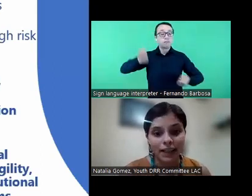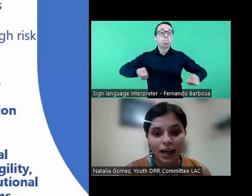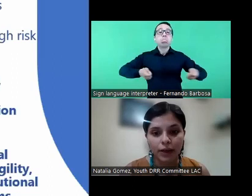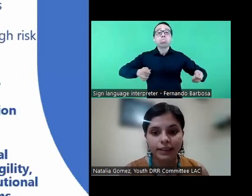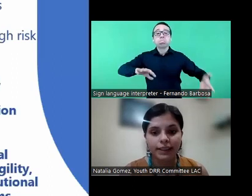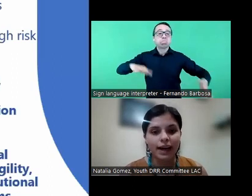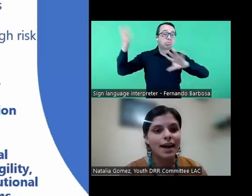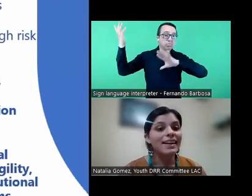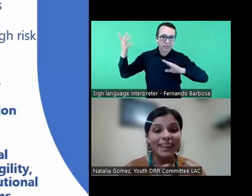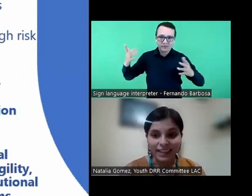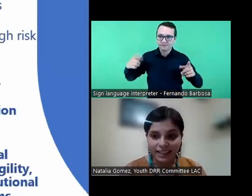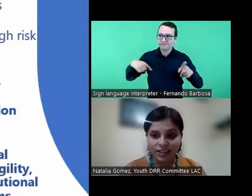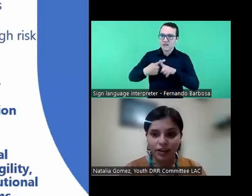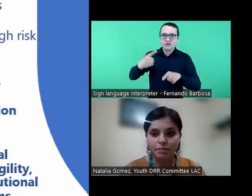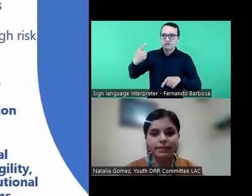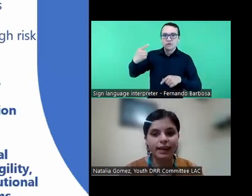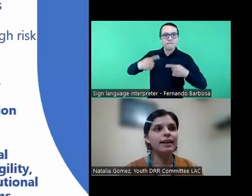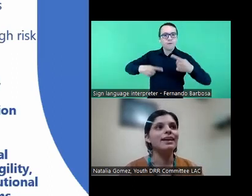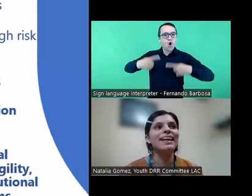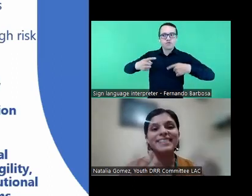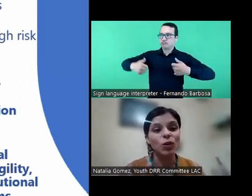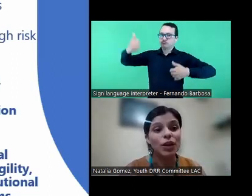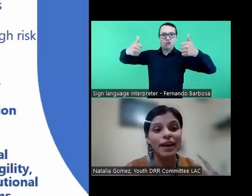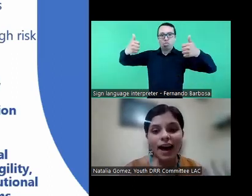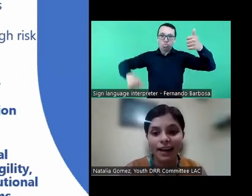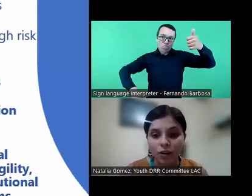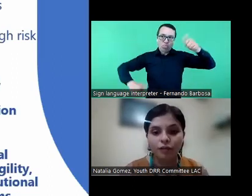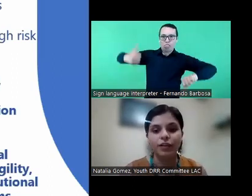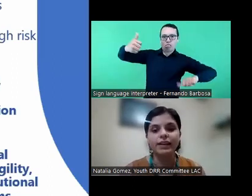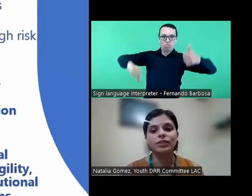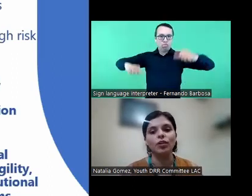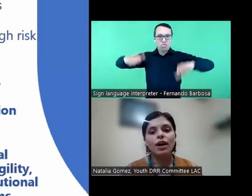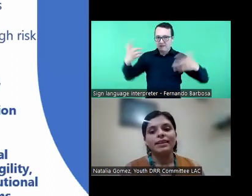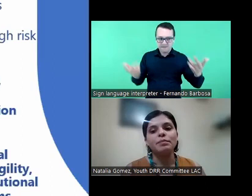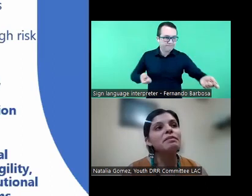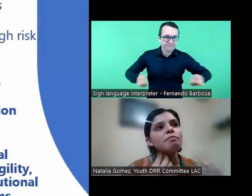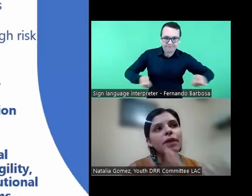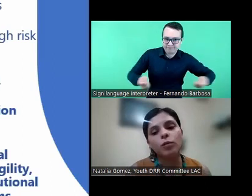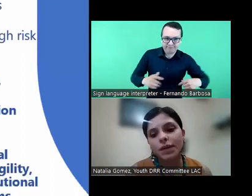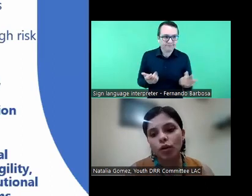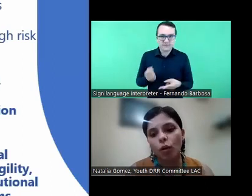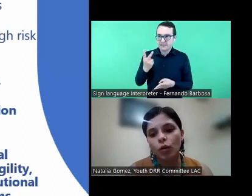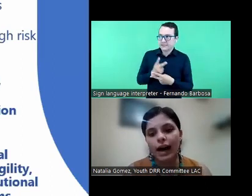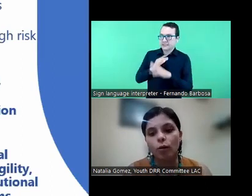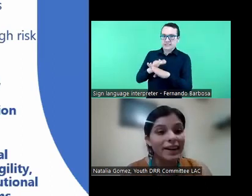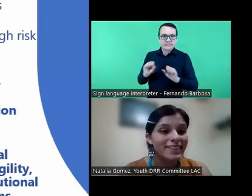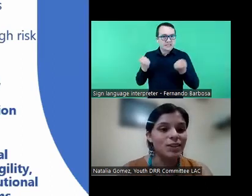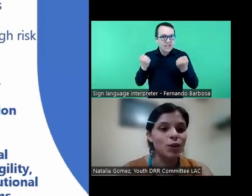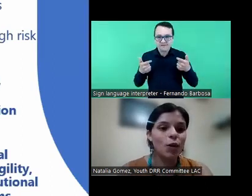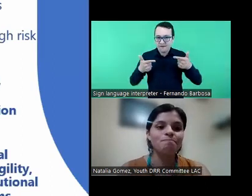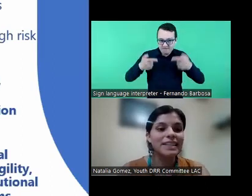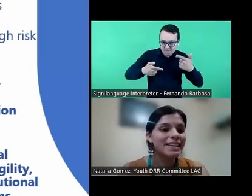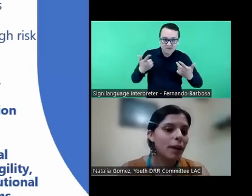inoperable governance, political instability, environmental degradation, conflict. We